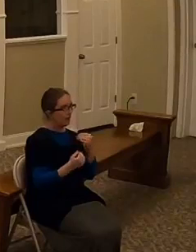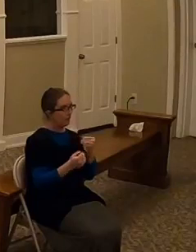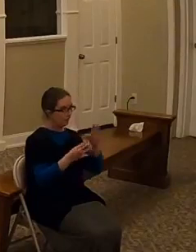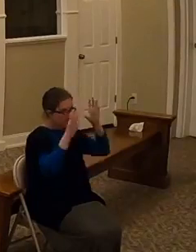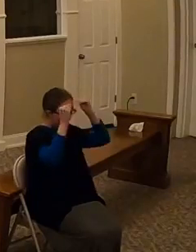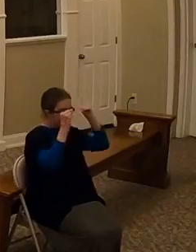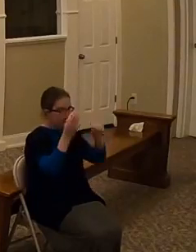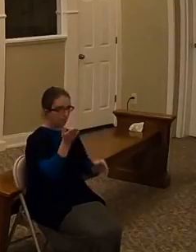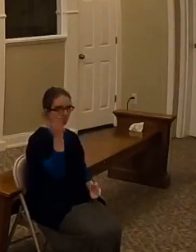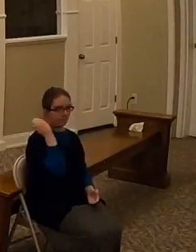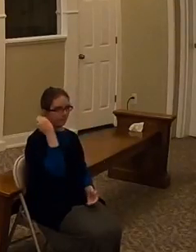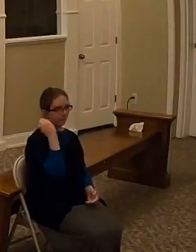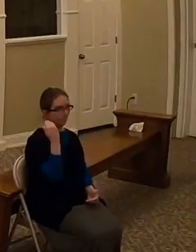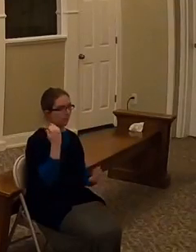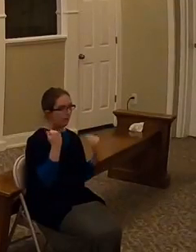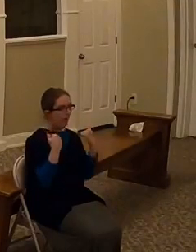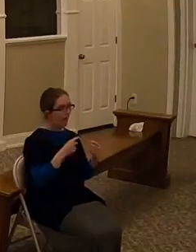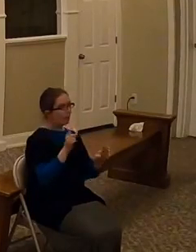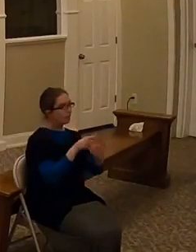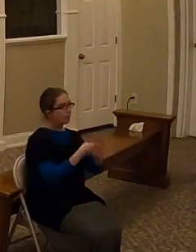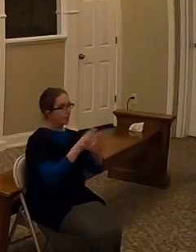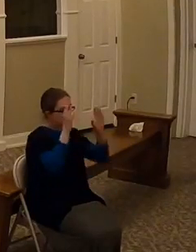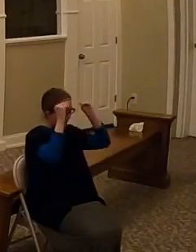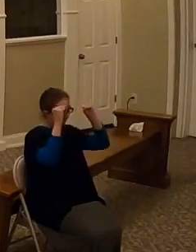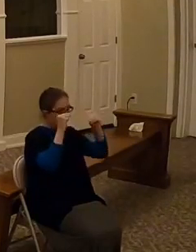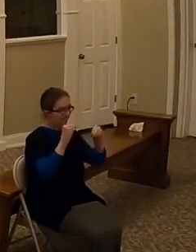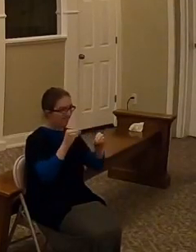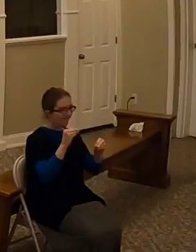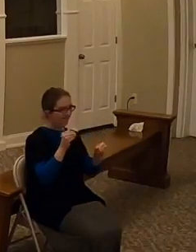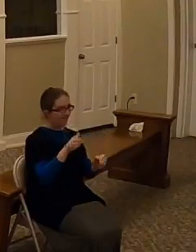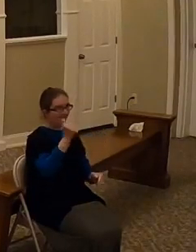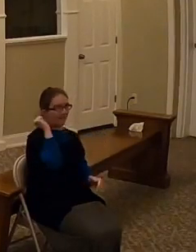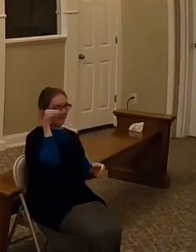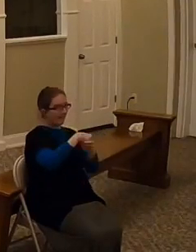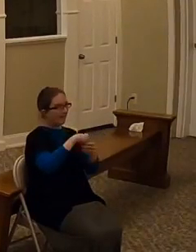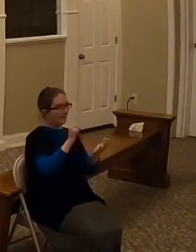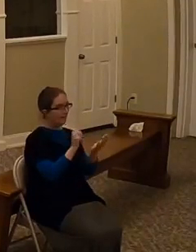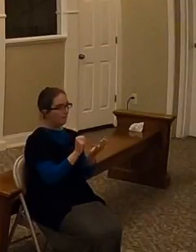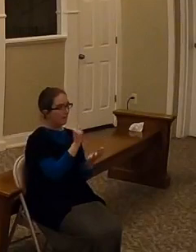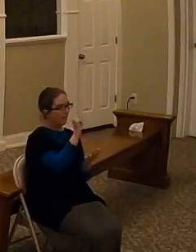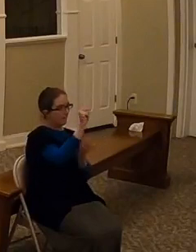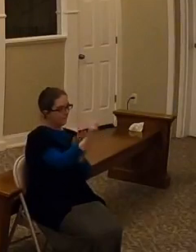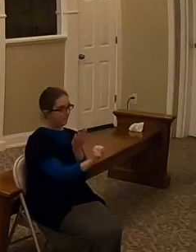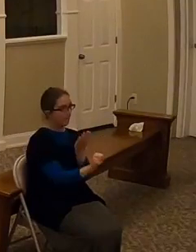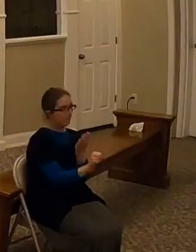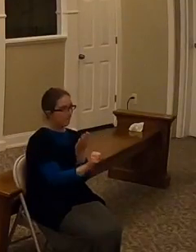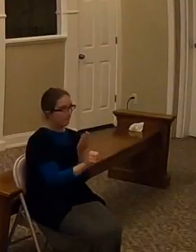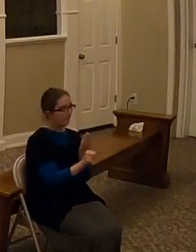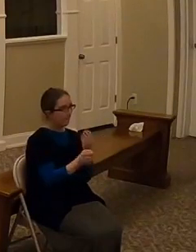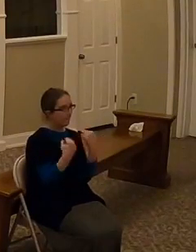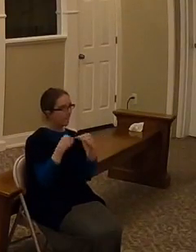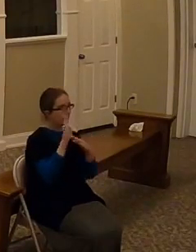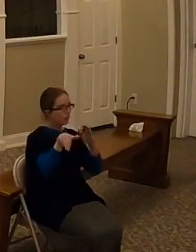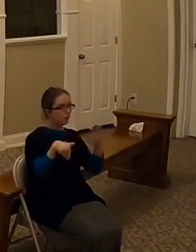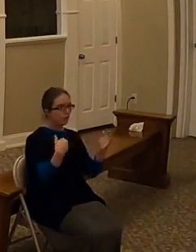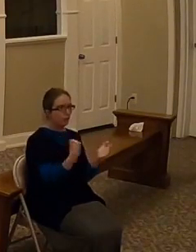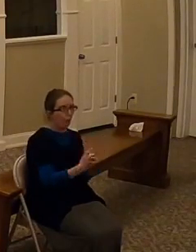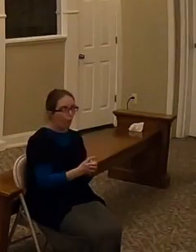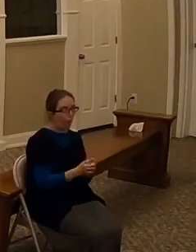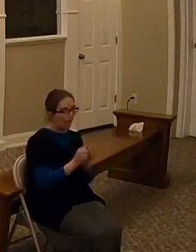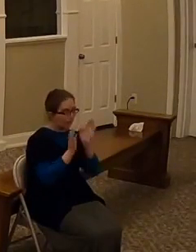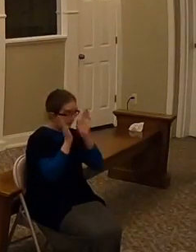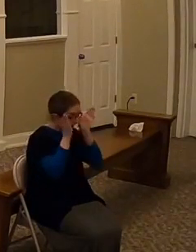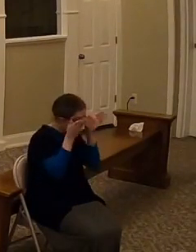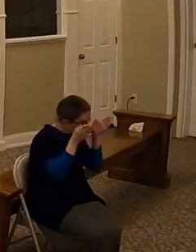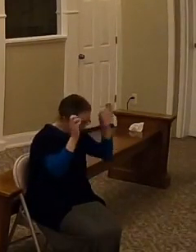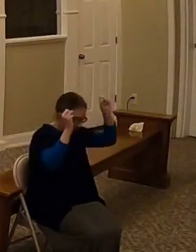before. And I had started teaching back in, I think, November, maybe last year. And then we got totally sidetracked